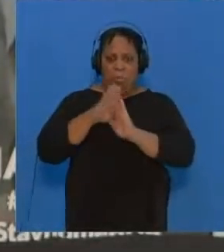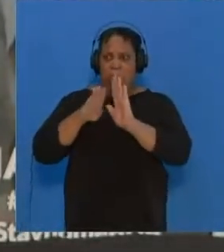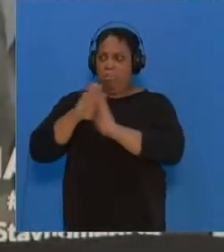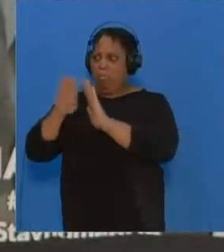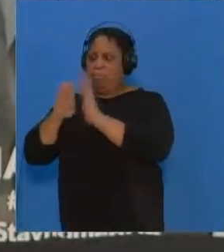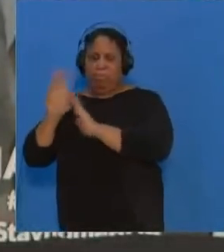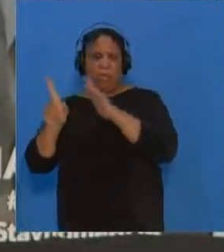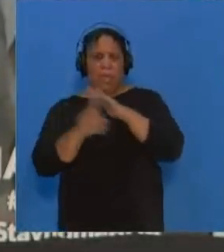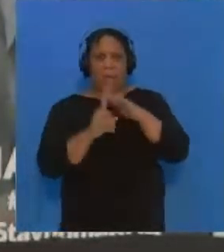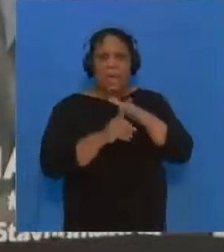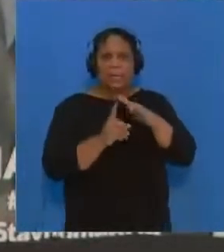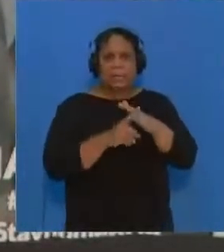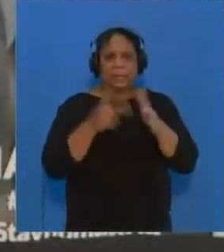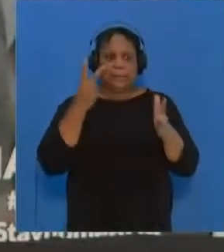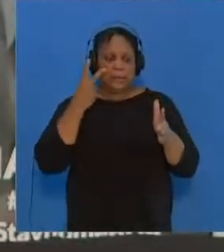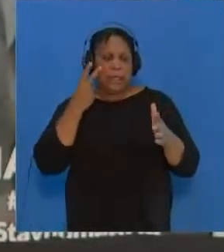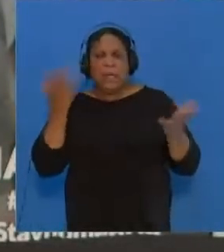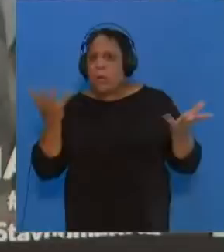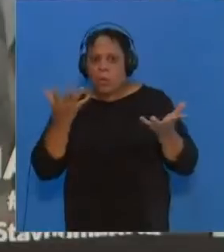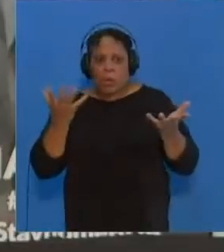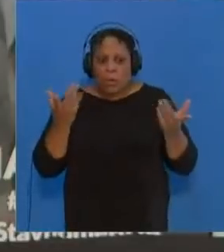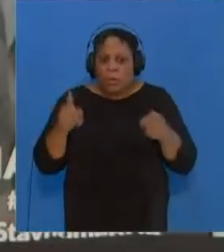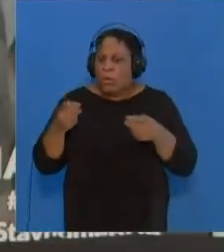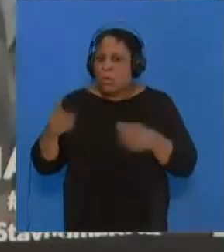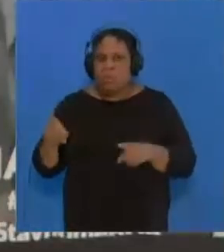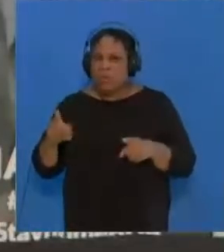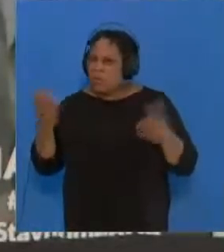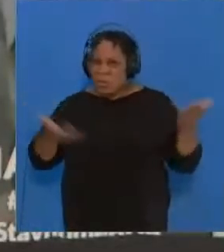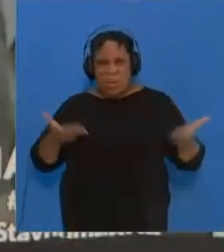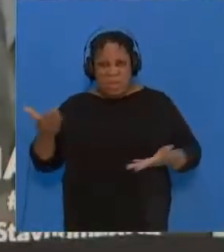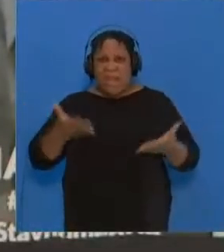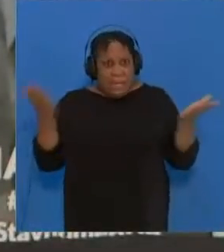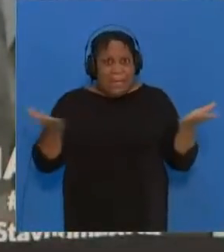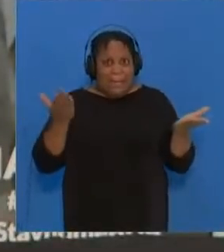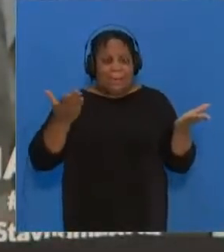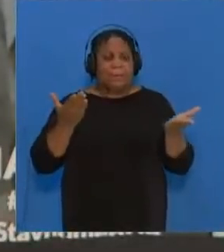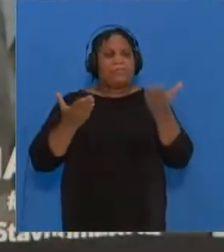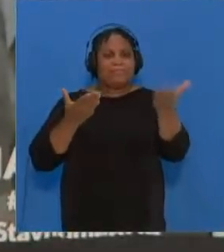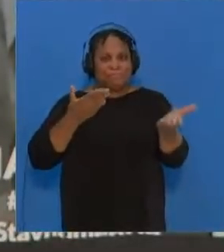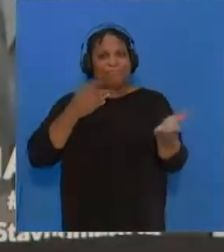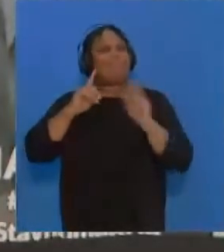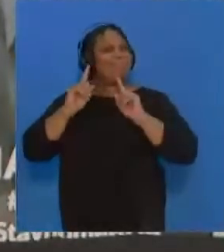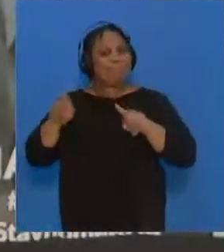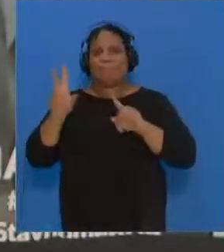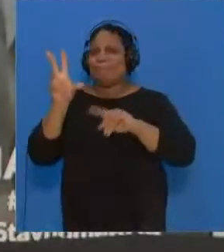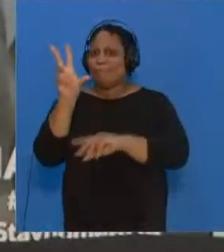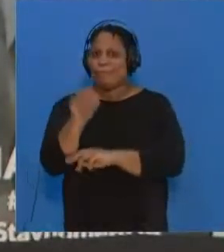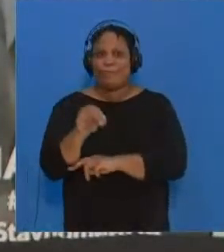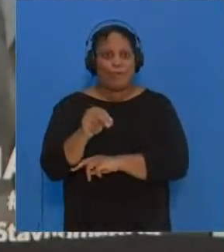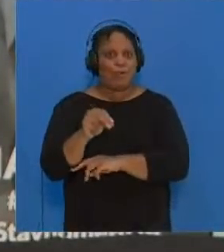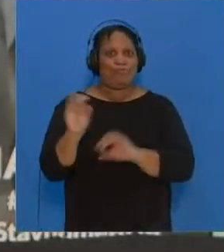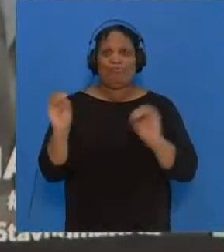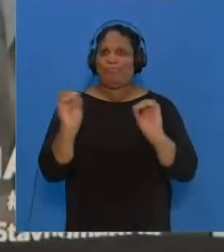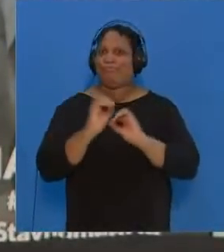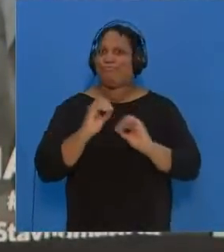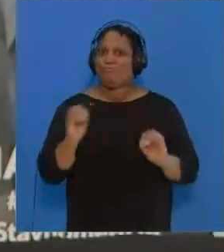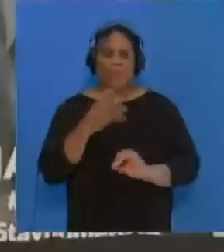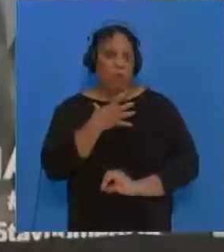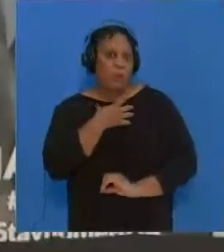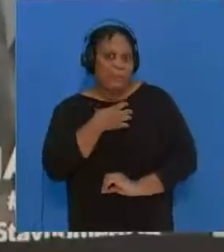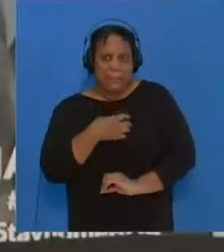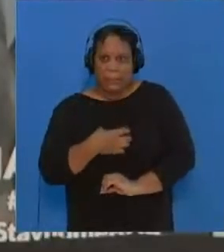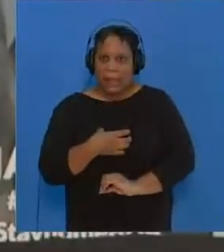cases and seeing, what's going on and are we going to invite that here? The answer is no. I have no desire to